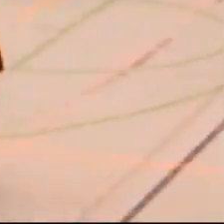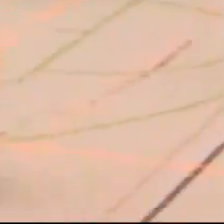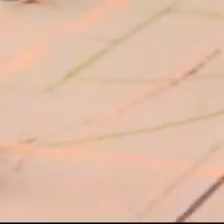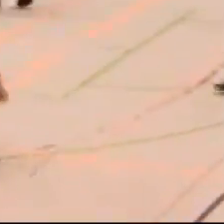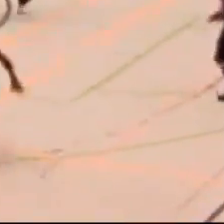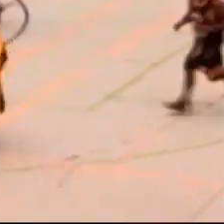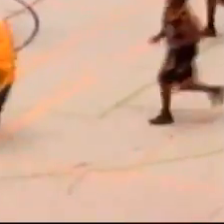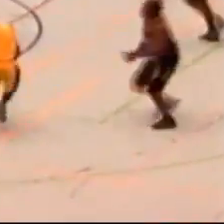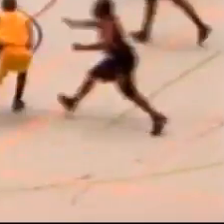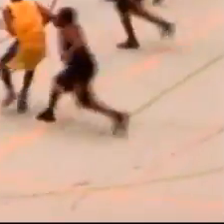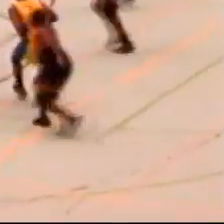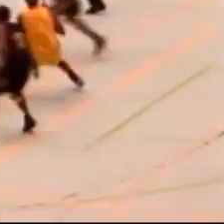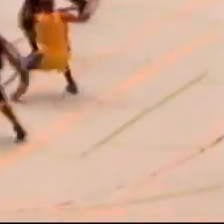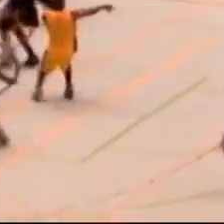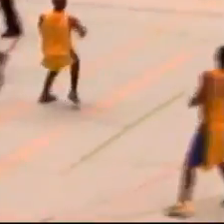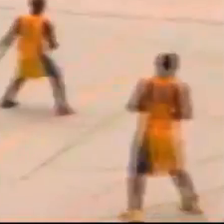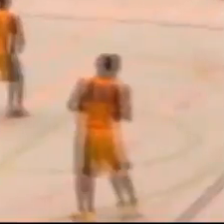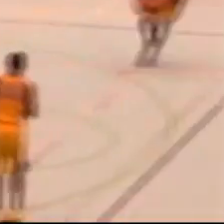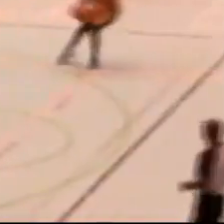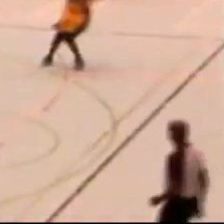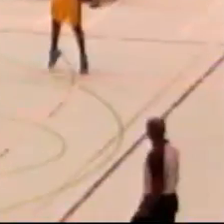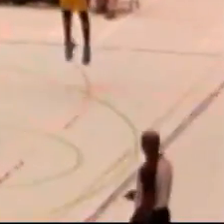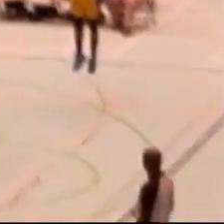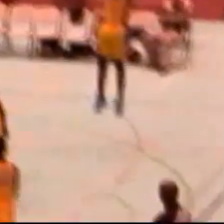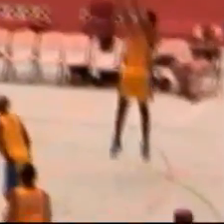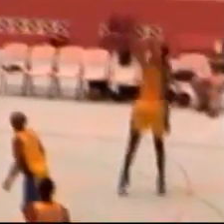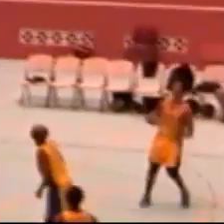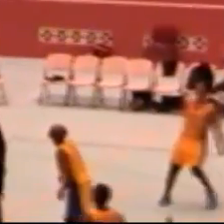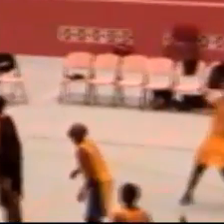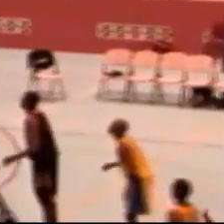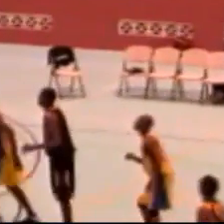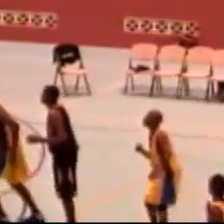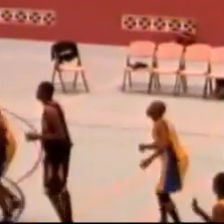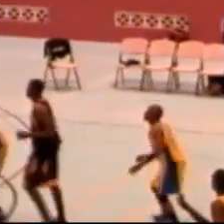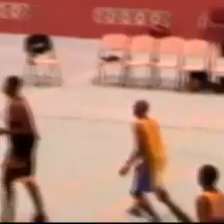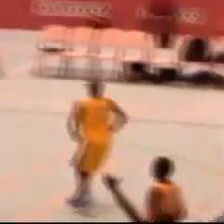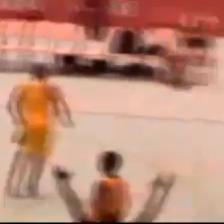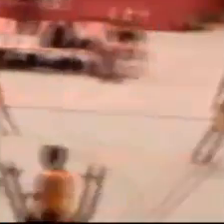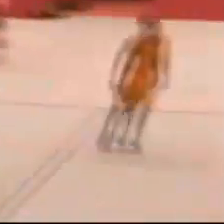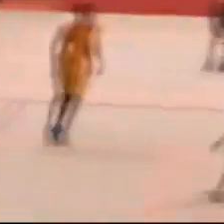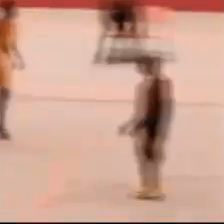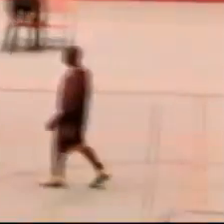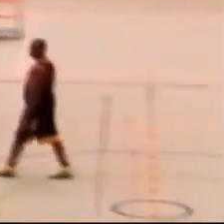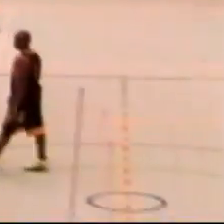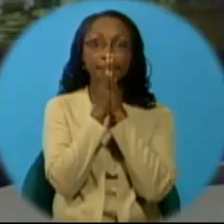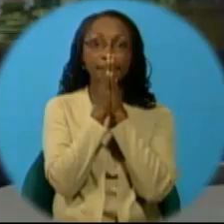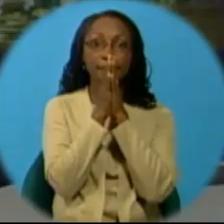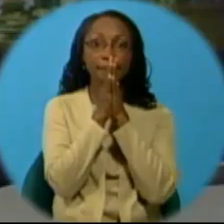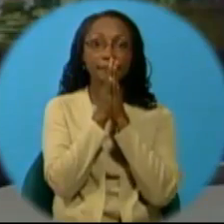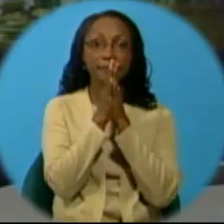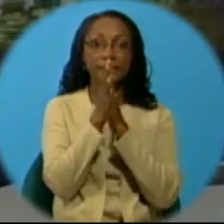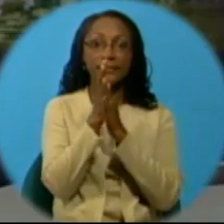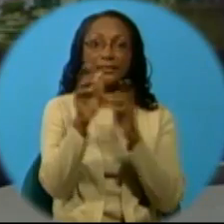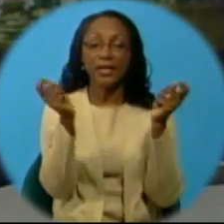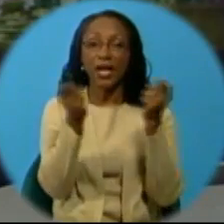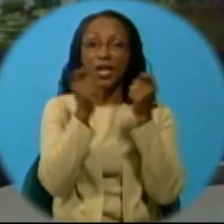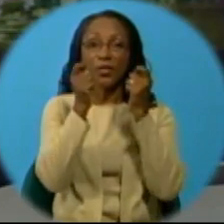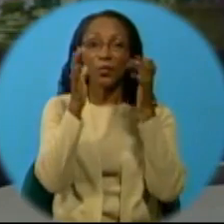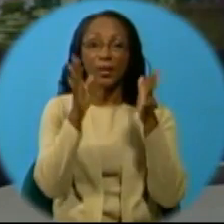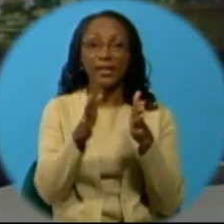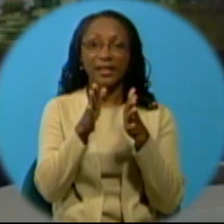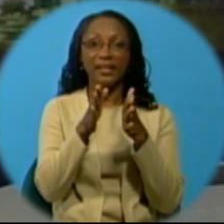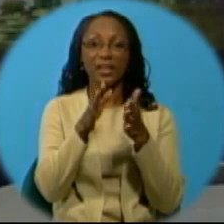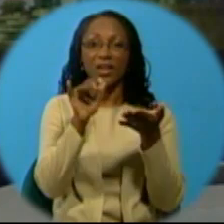to the 69-59 victory. It's them and Pinelands on Saturday. Now the winner of